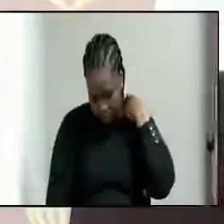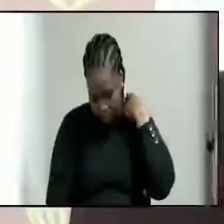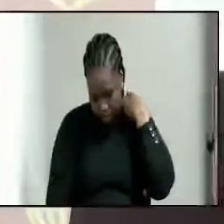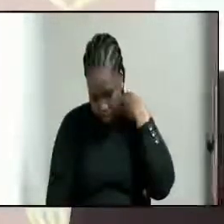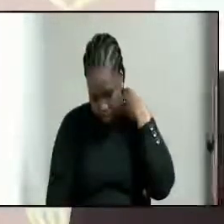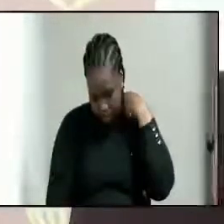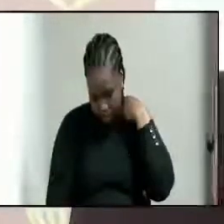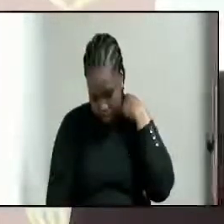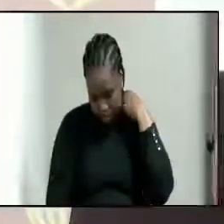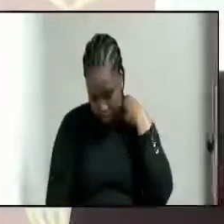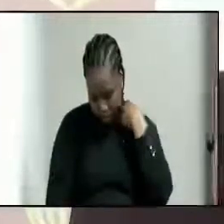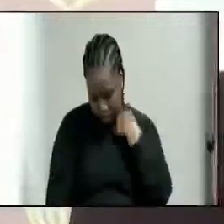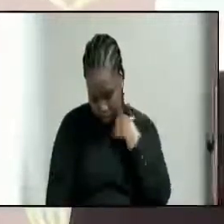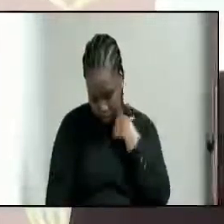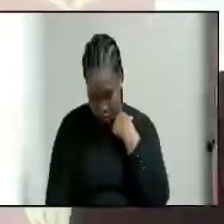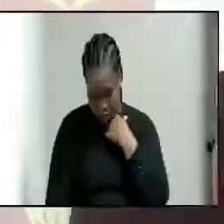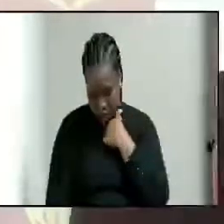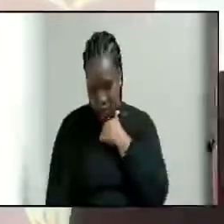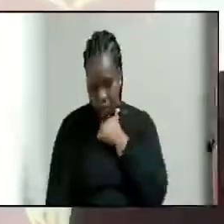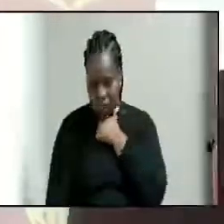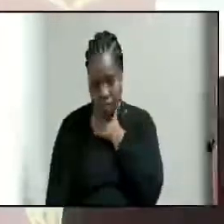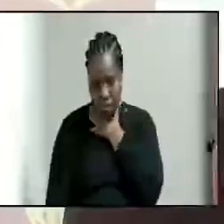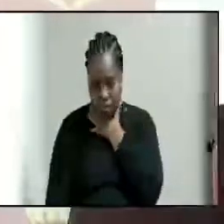Dr. Ngiyabonga, Commissioner.